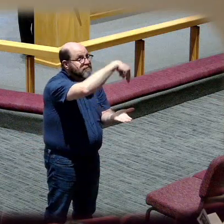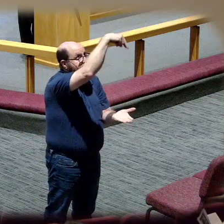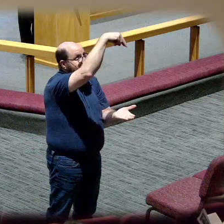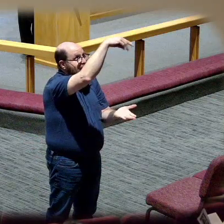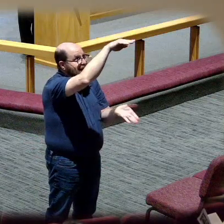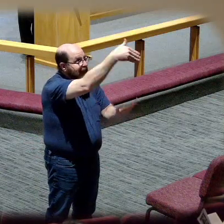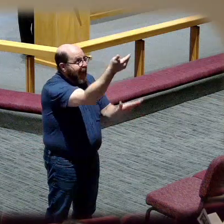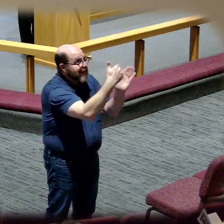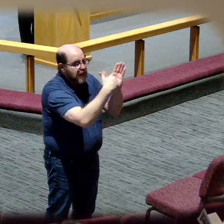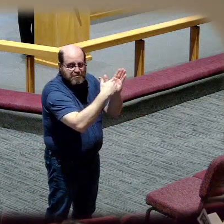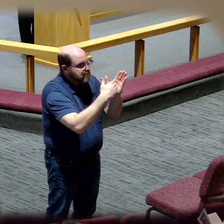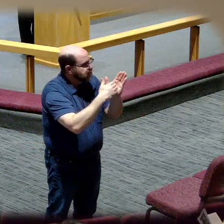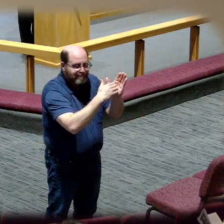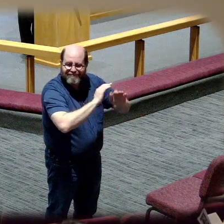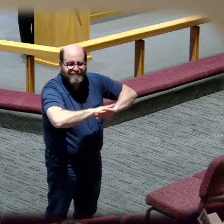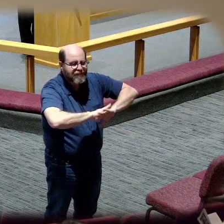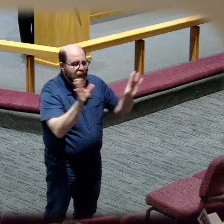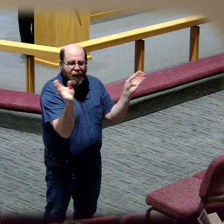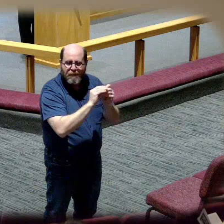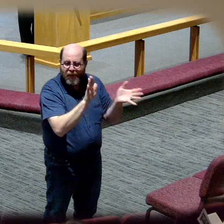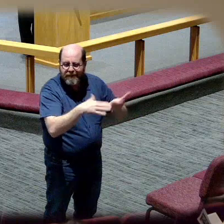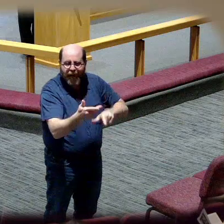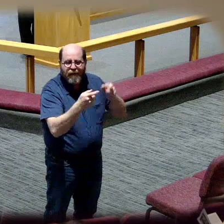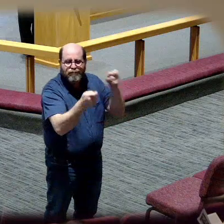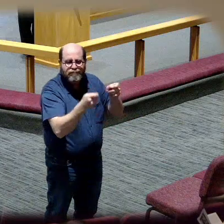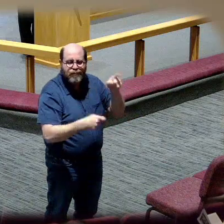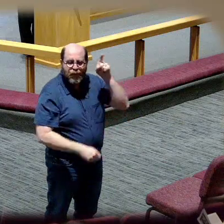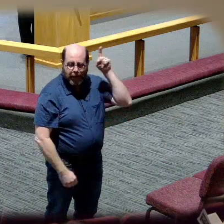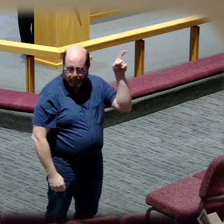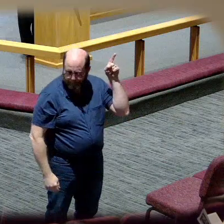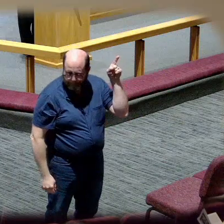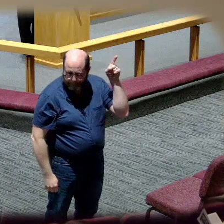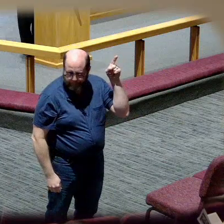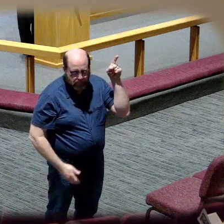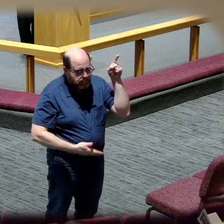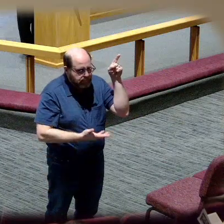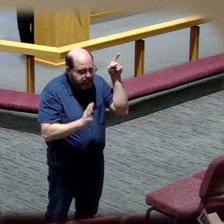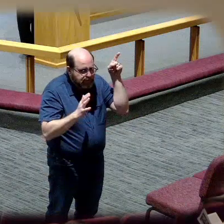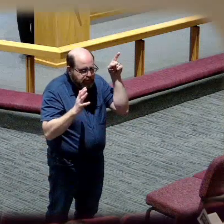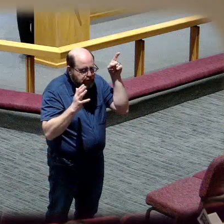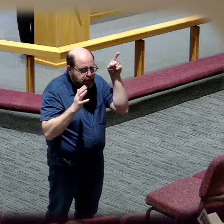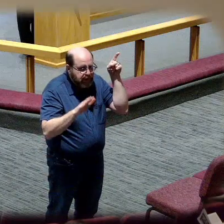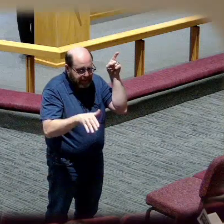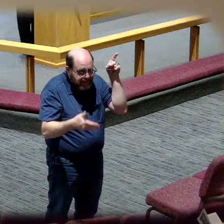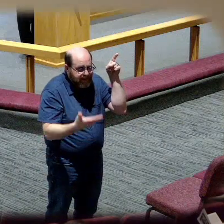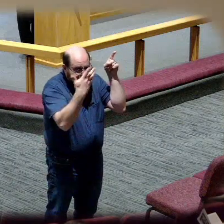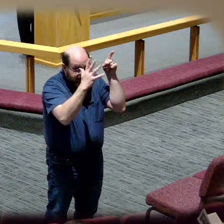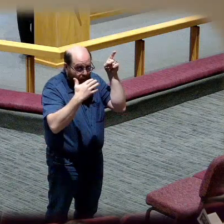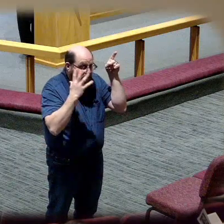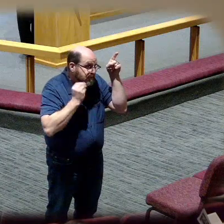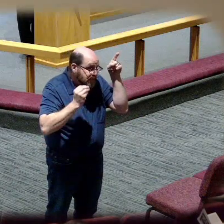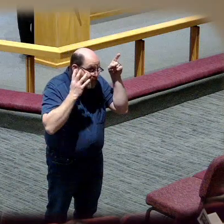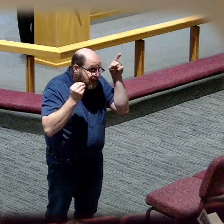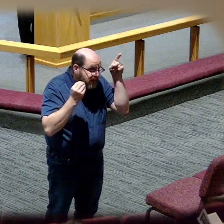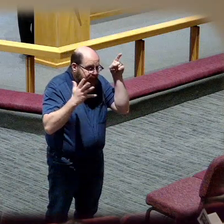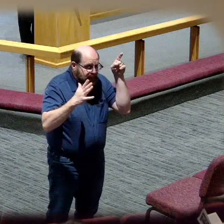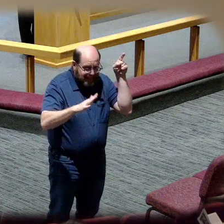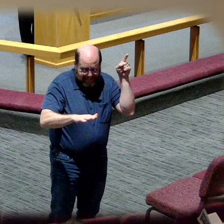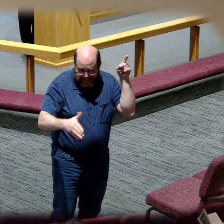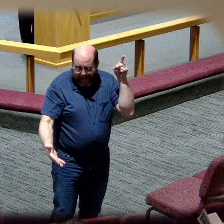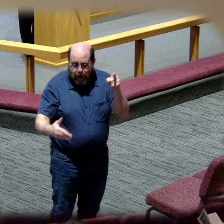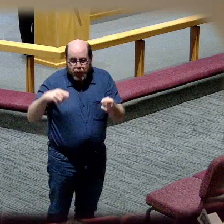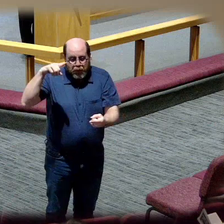again. Death no longer has dominion over him. For the death he died to